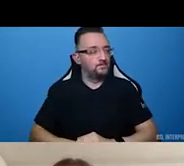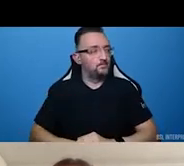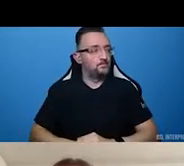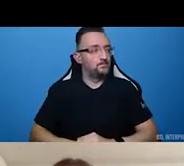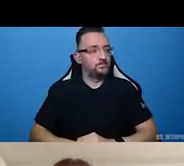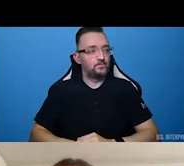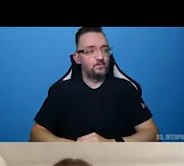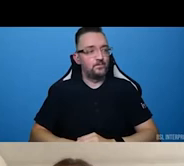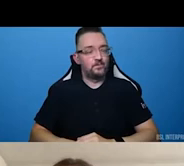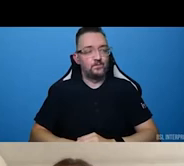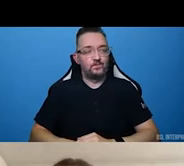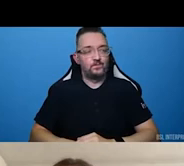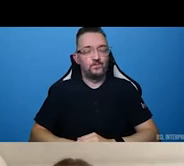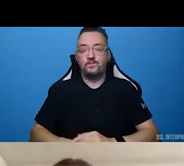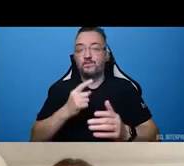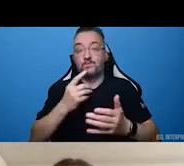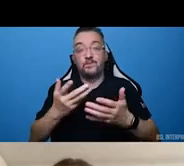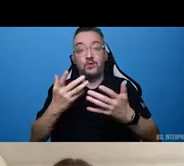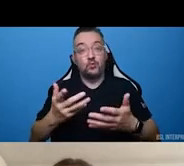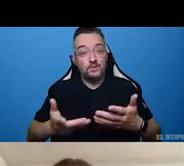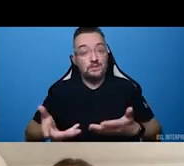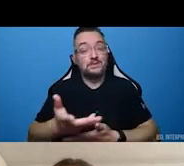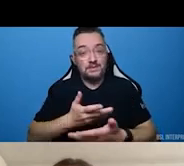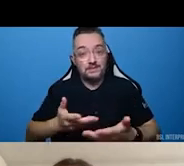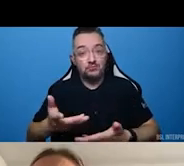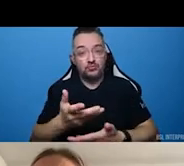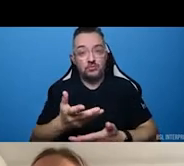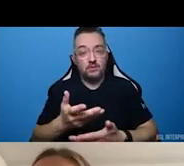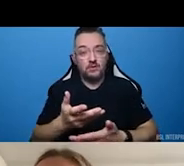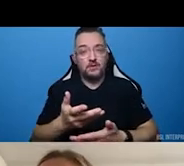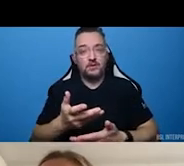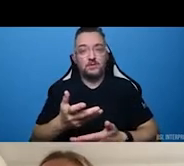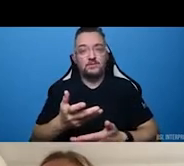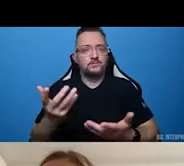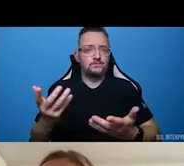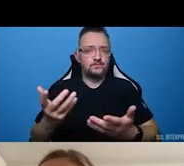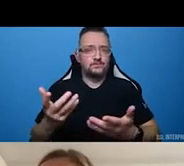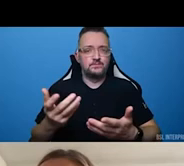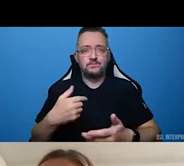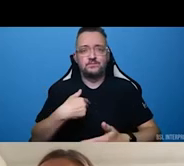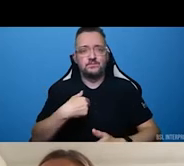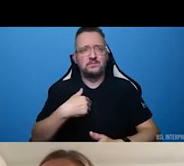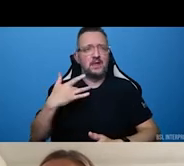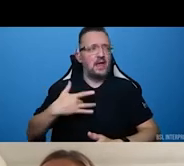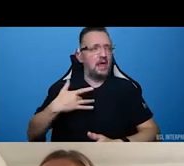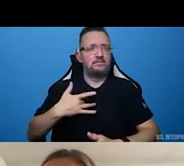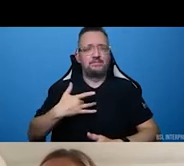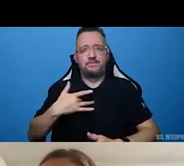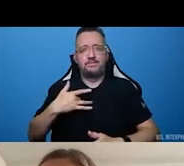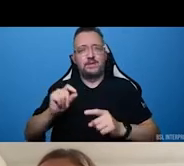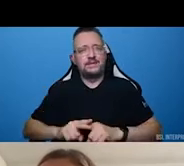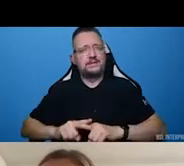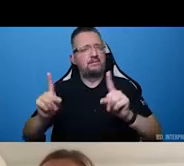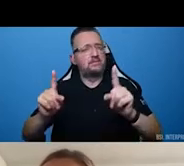And so just in terms of today's discussion, you know, what if we live differently, given the context